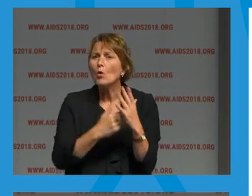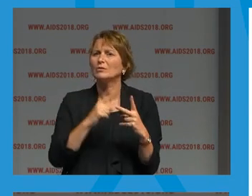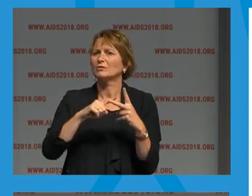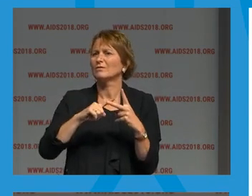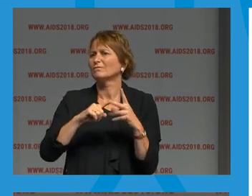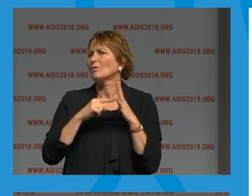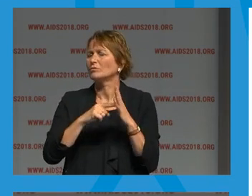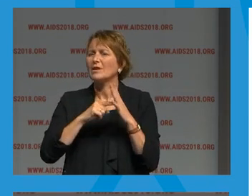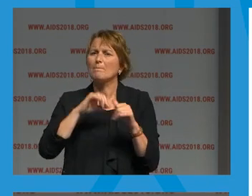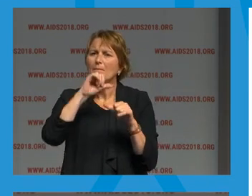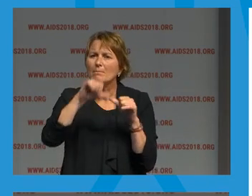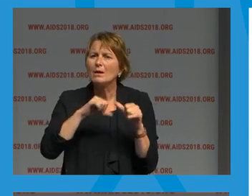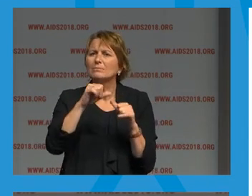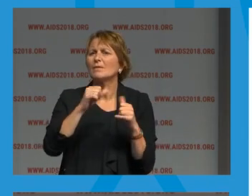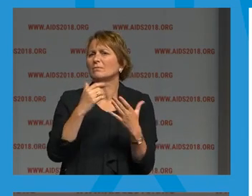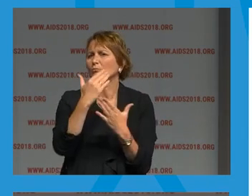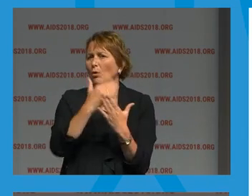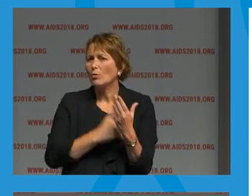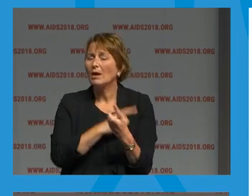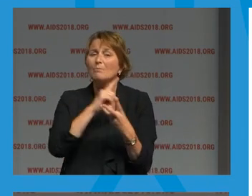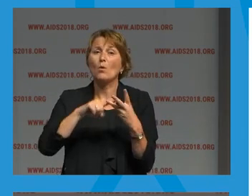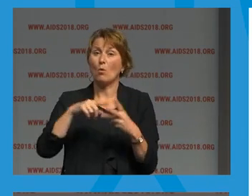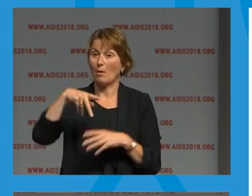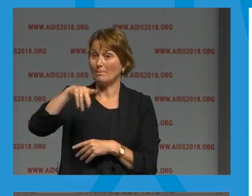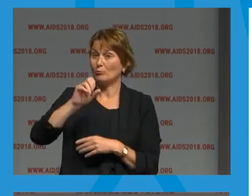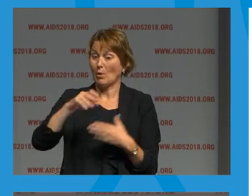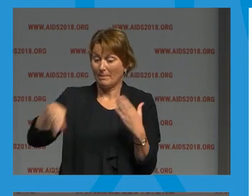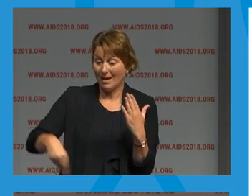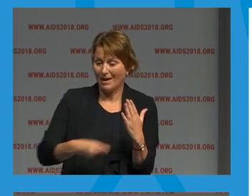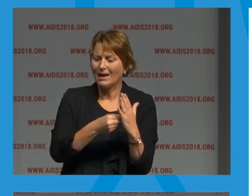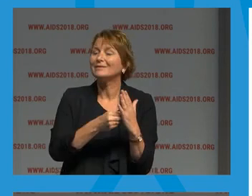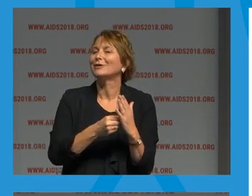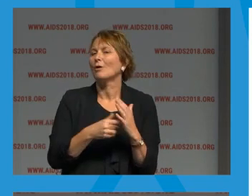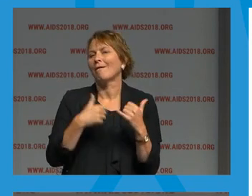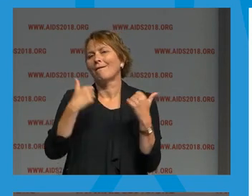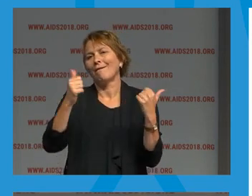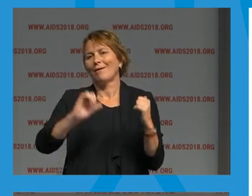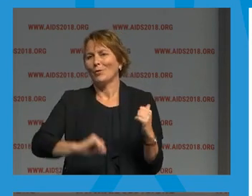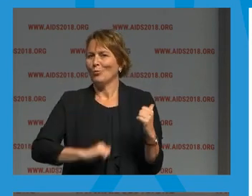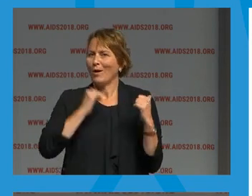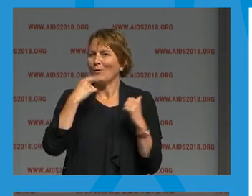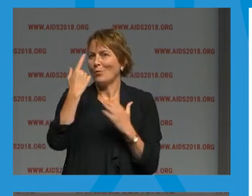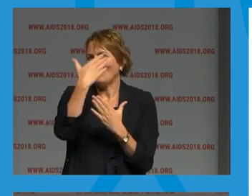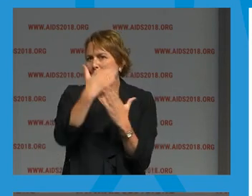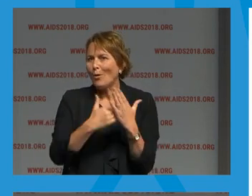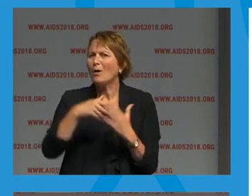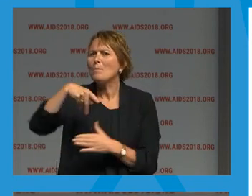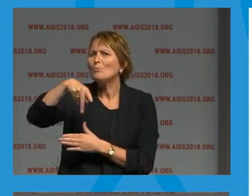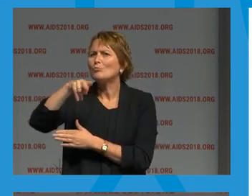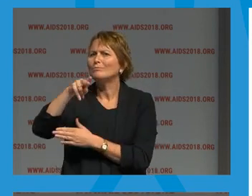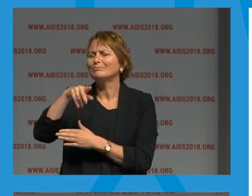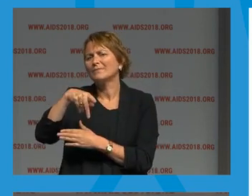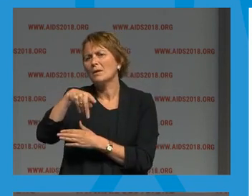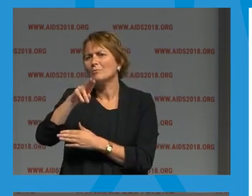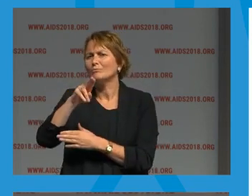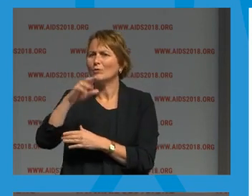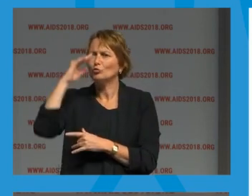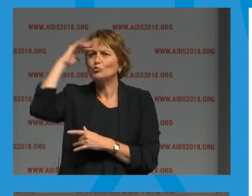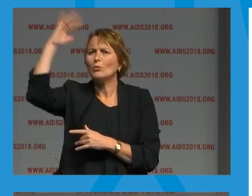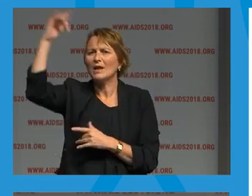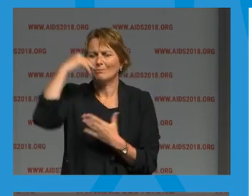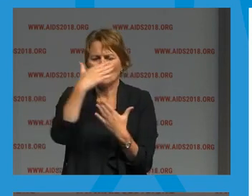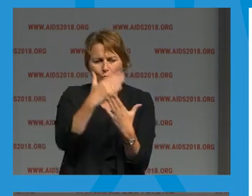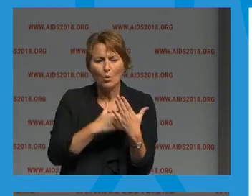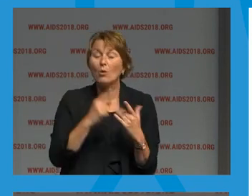PrEP, and I think we're very proud of the work we've done with DREAMS, working with young women specifically in the community, putting them at